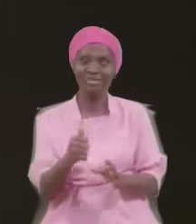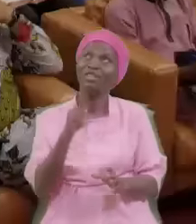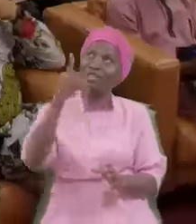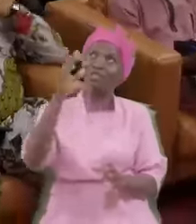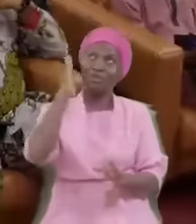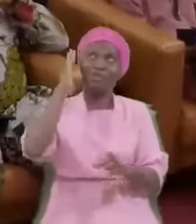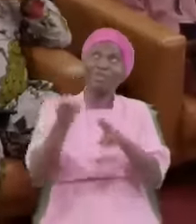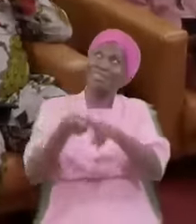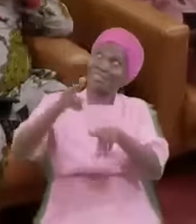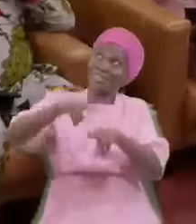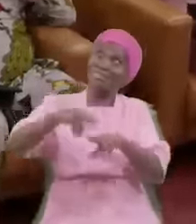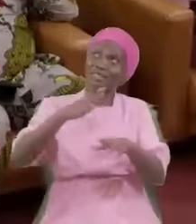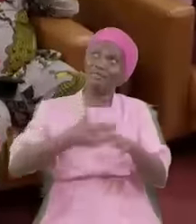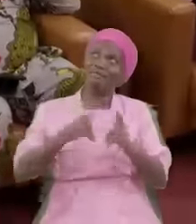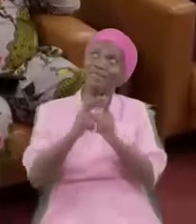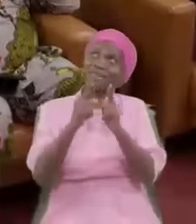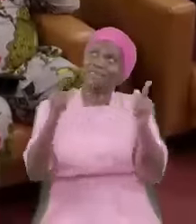myself.